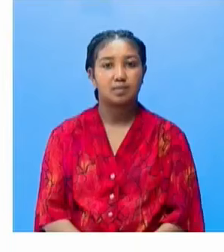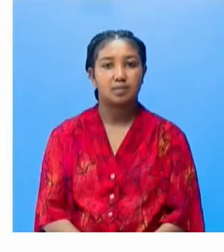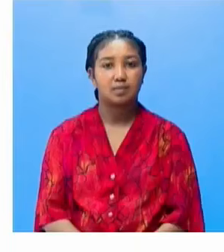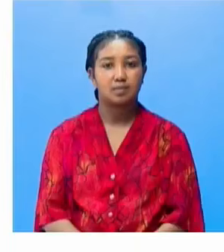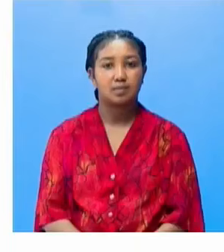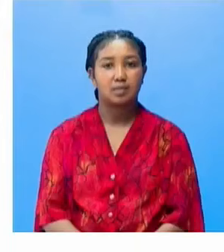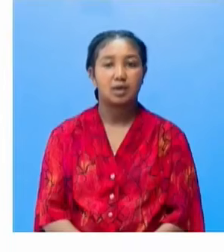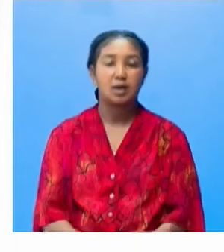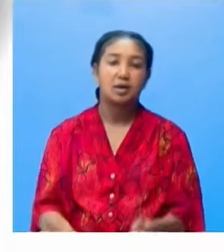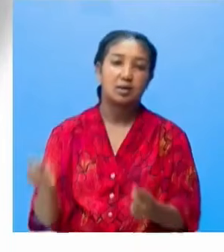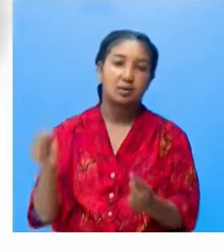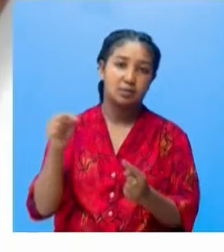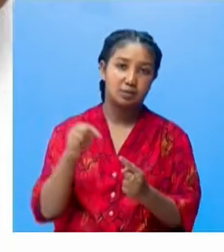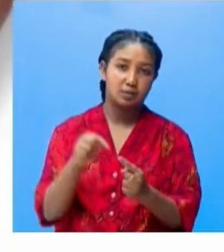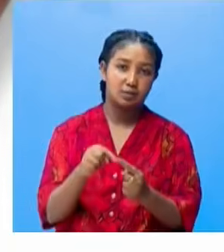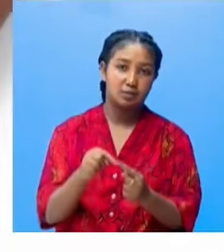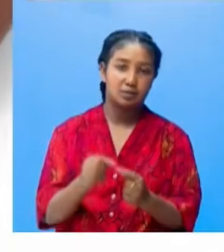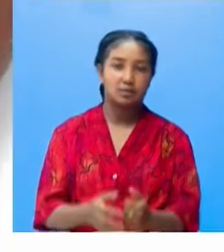into